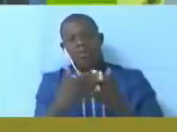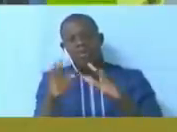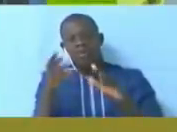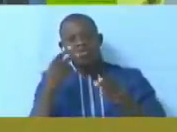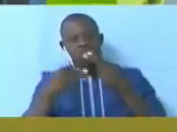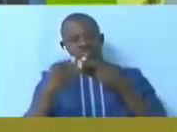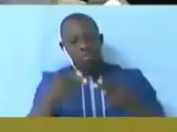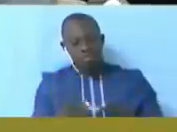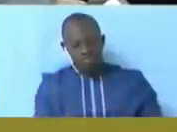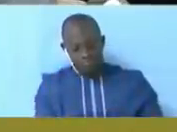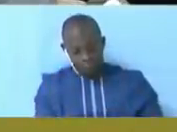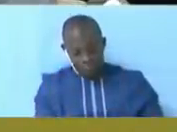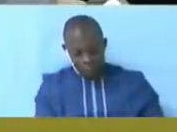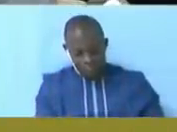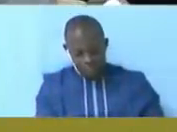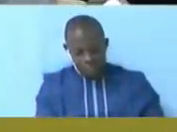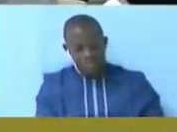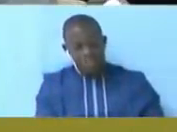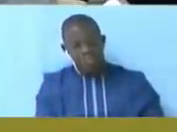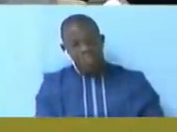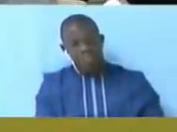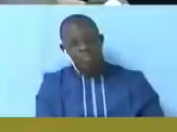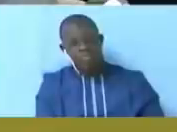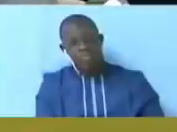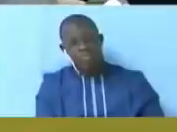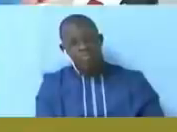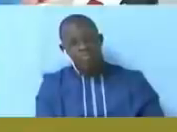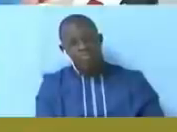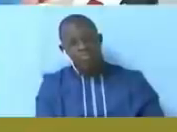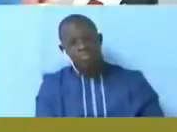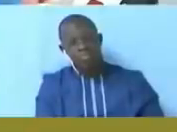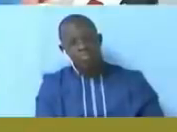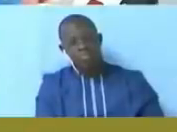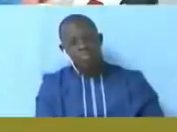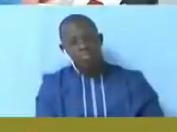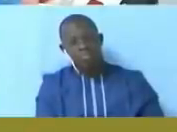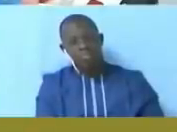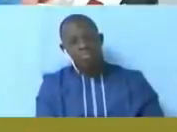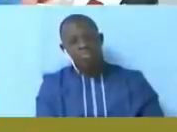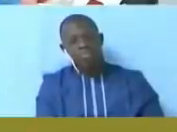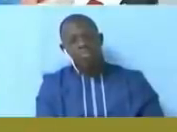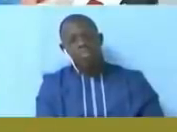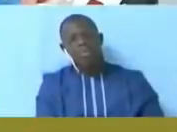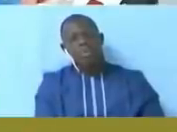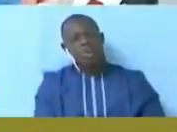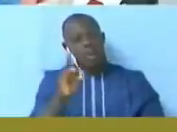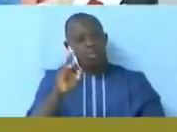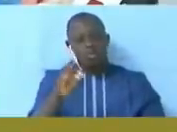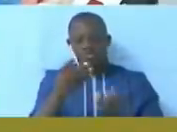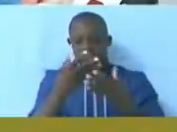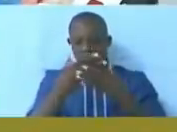story. Yes. But the diamonds, they've disappeared forever.